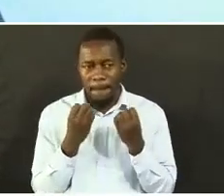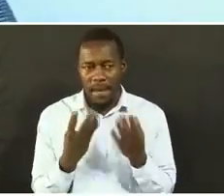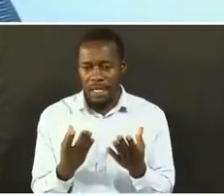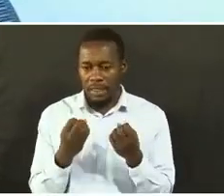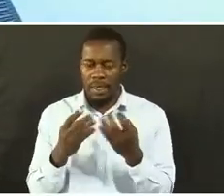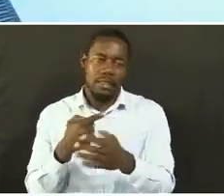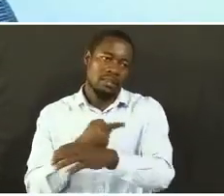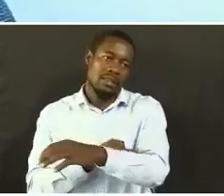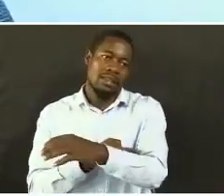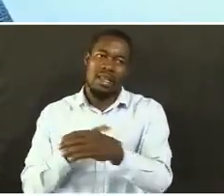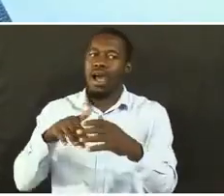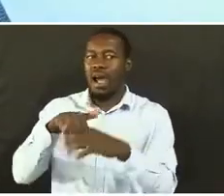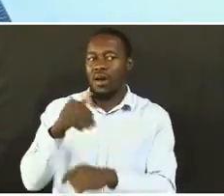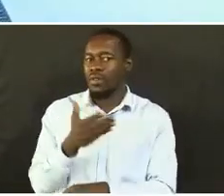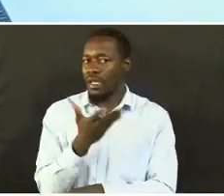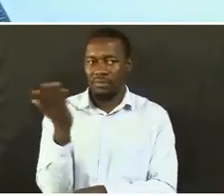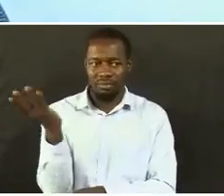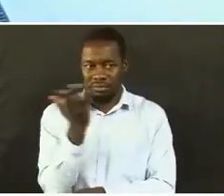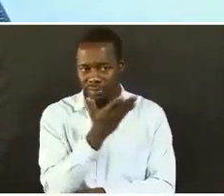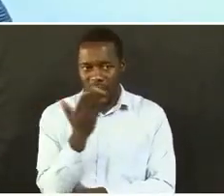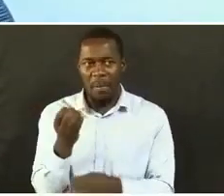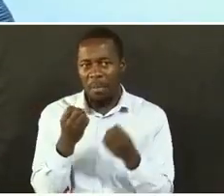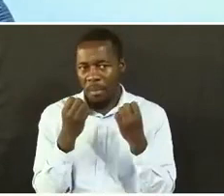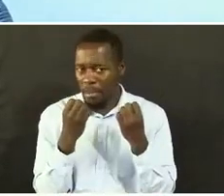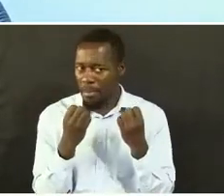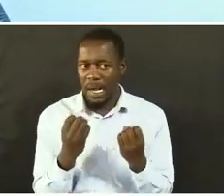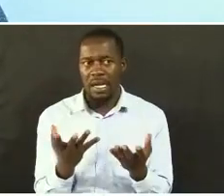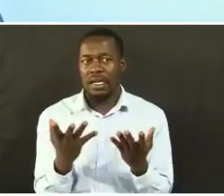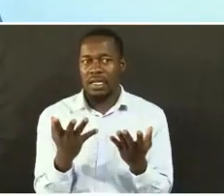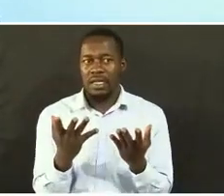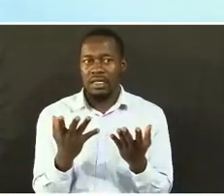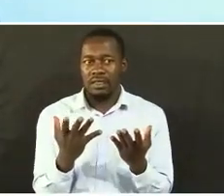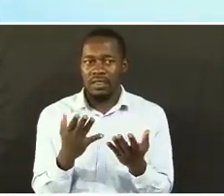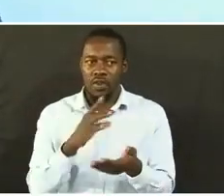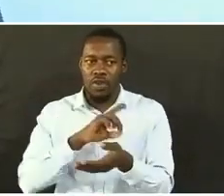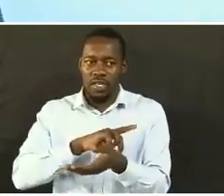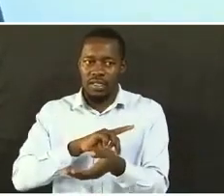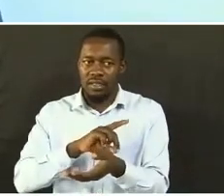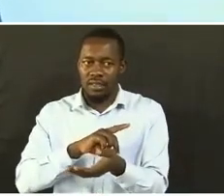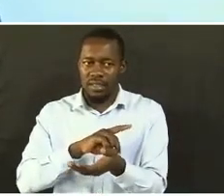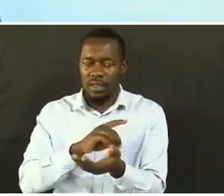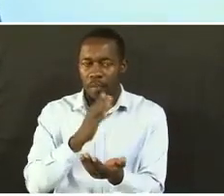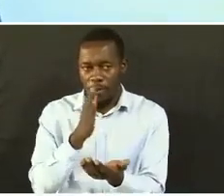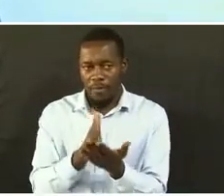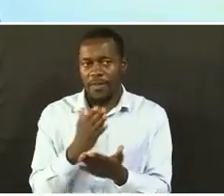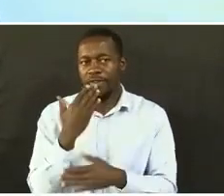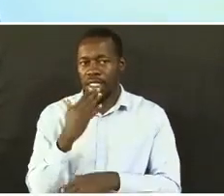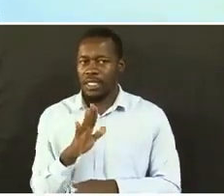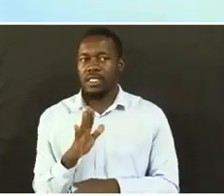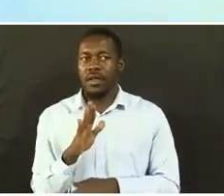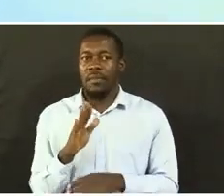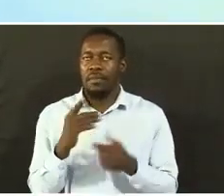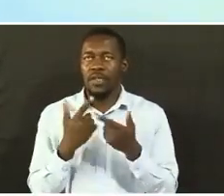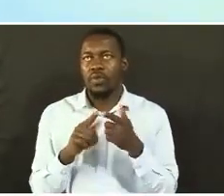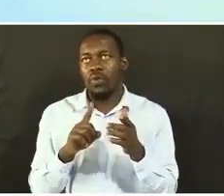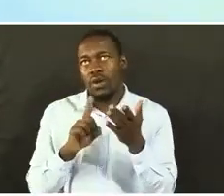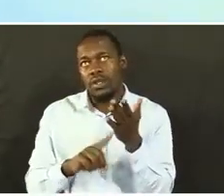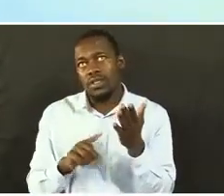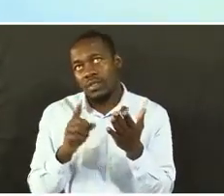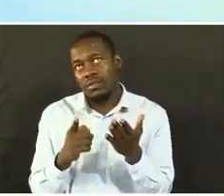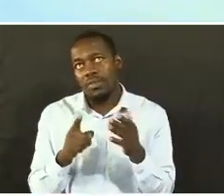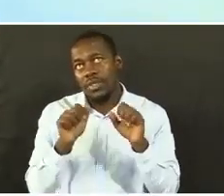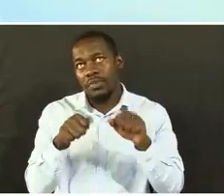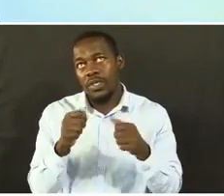This presentation will not dwell into the pharmaceuticals about drugs and how they are. But maybe broadly, what we can say is that a drug